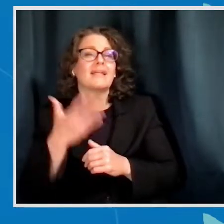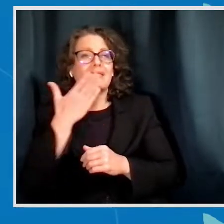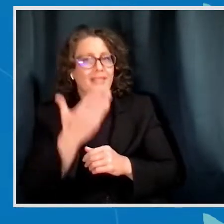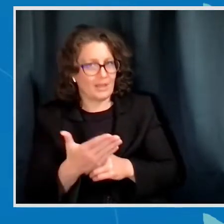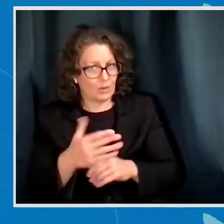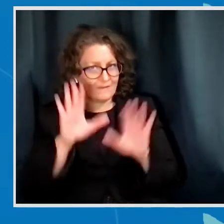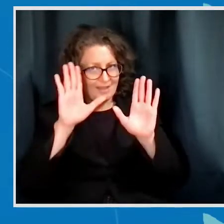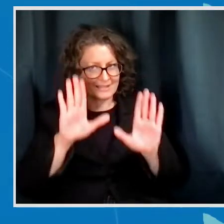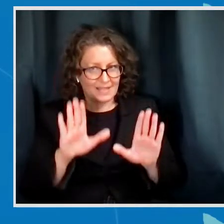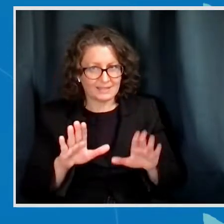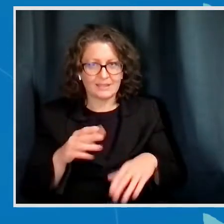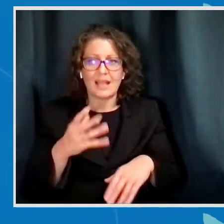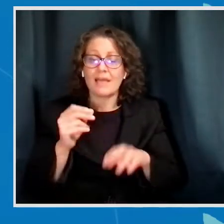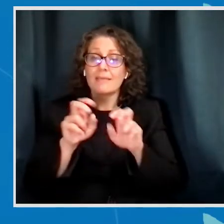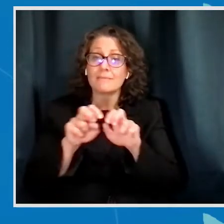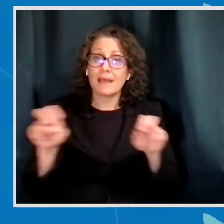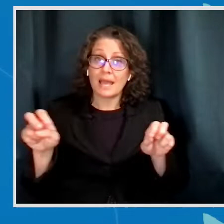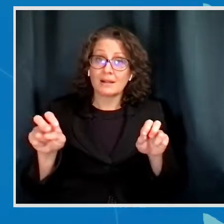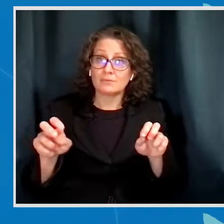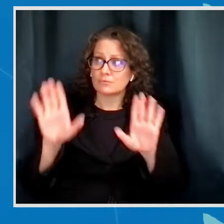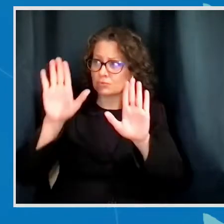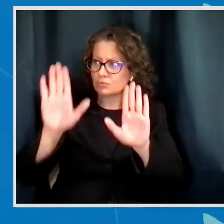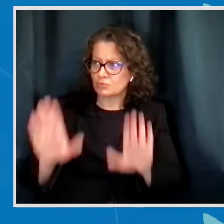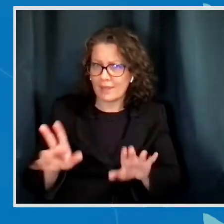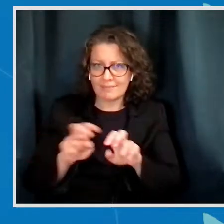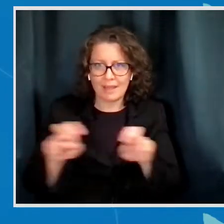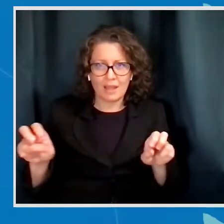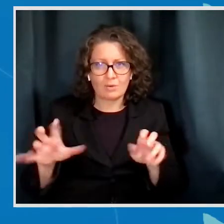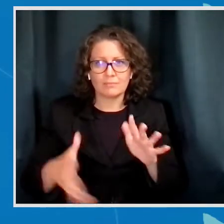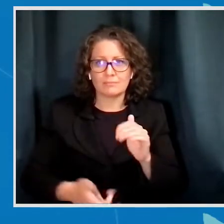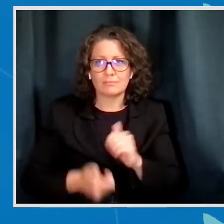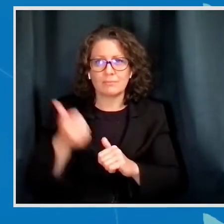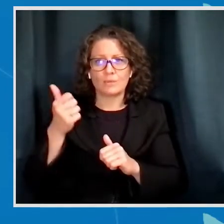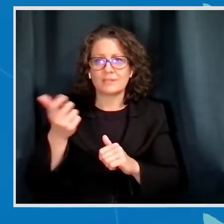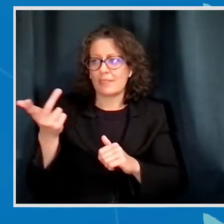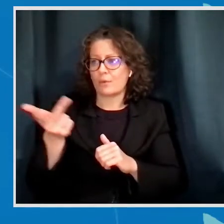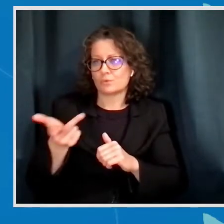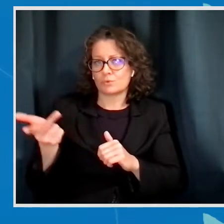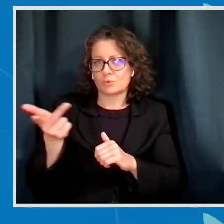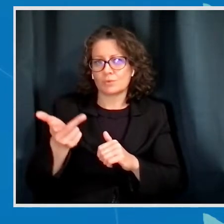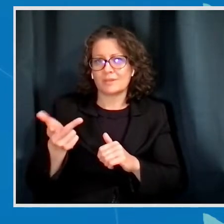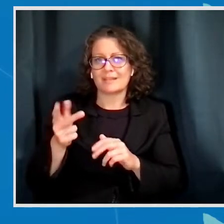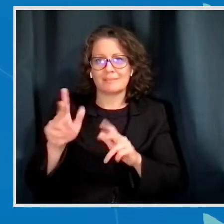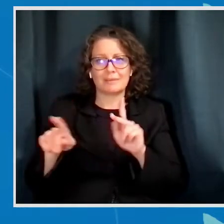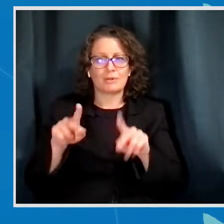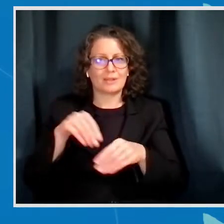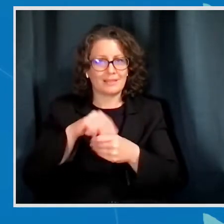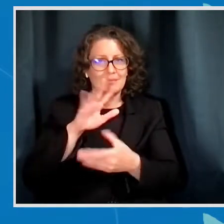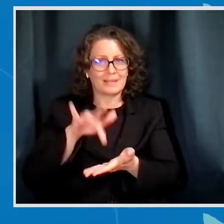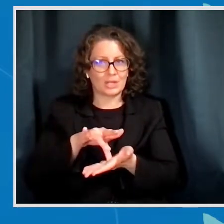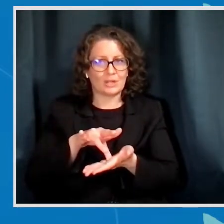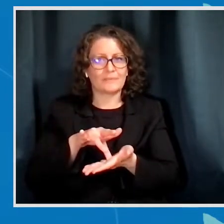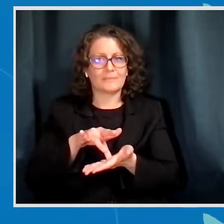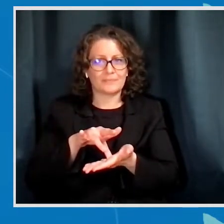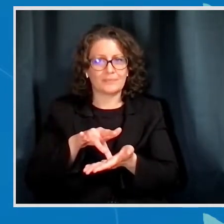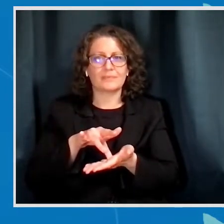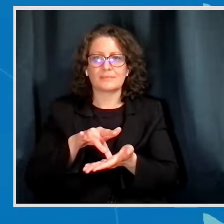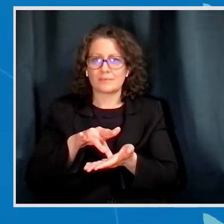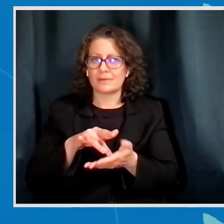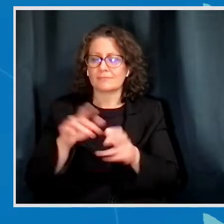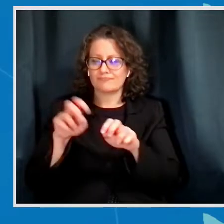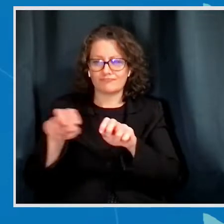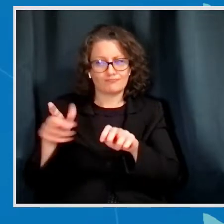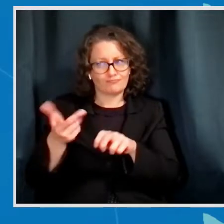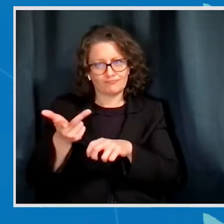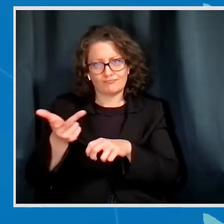this panel is a great panel. Mostly these three folks here in the middle are just doing amazing things.